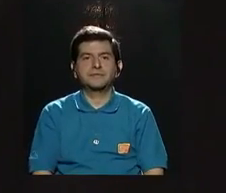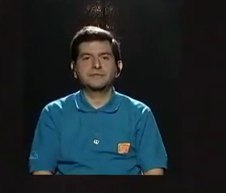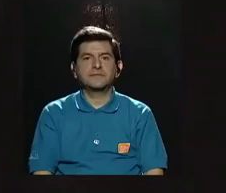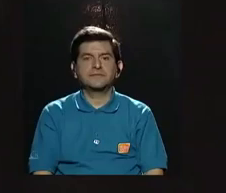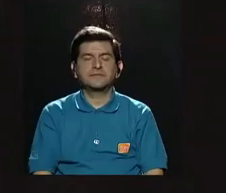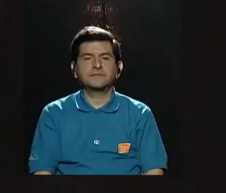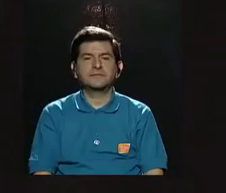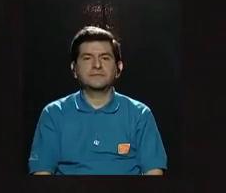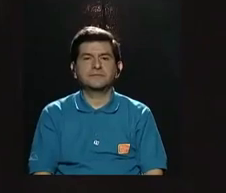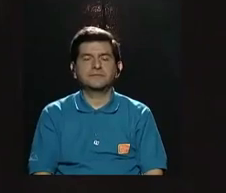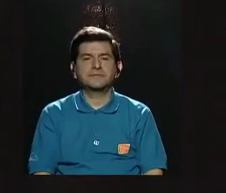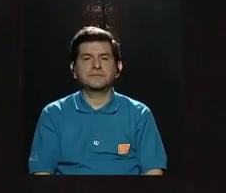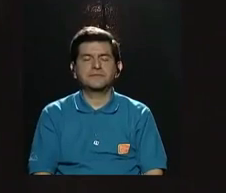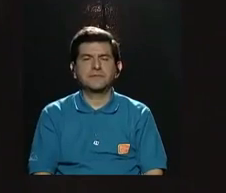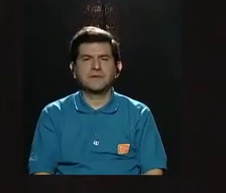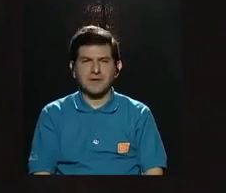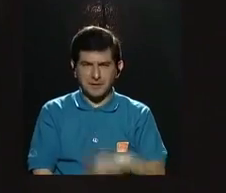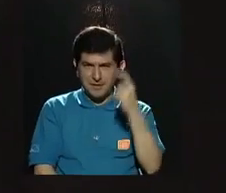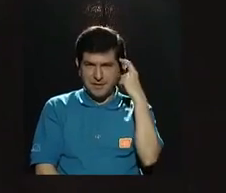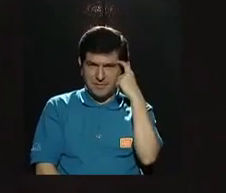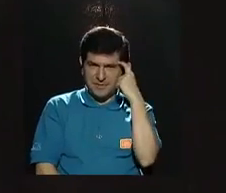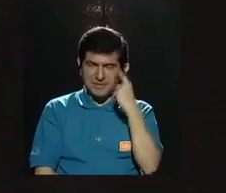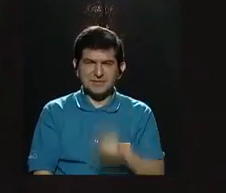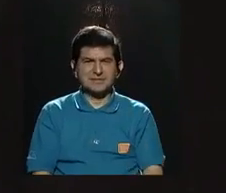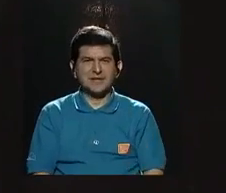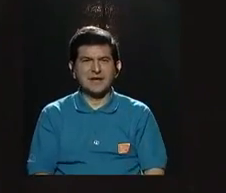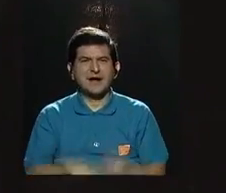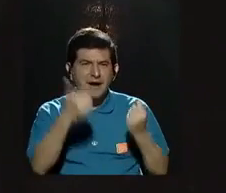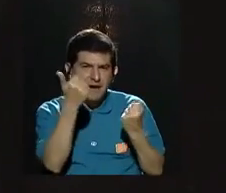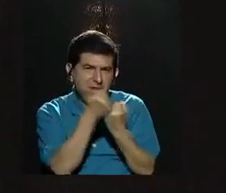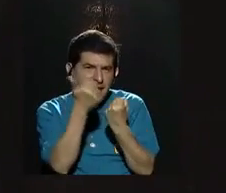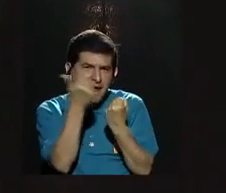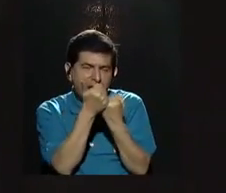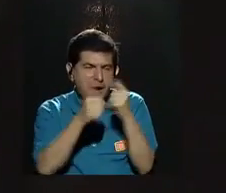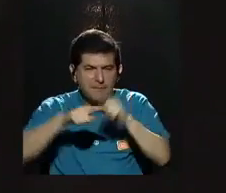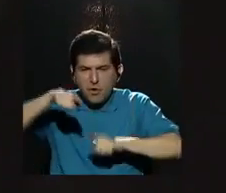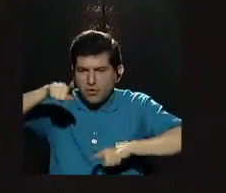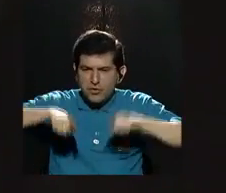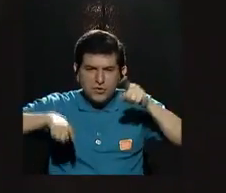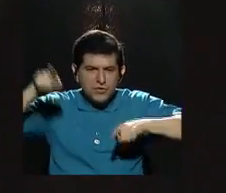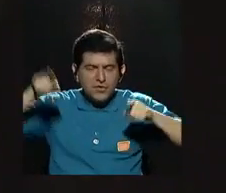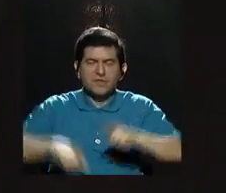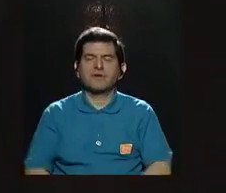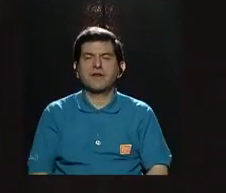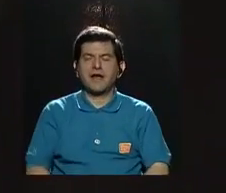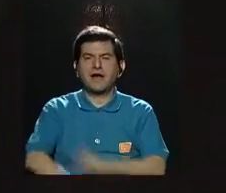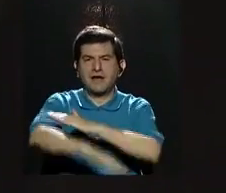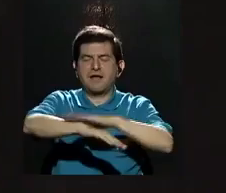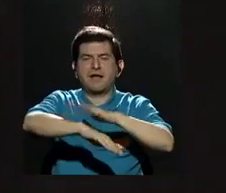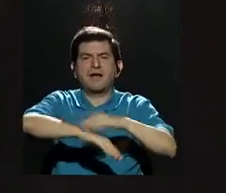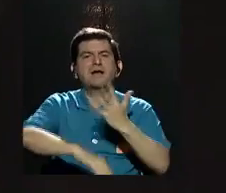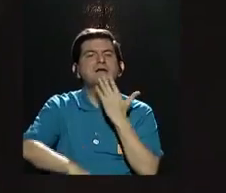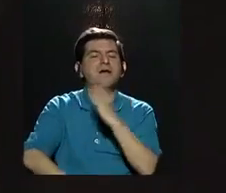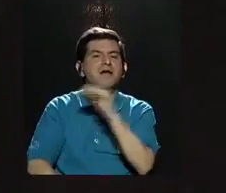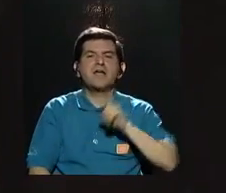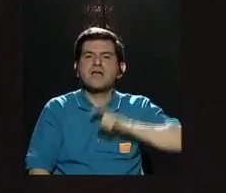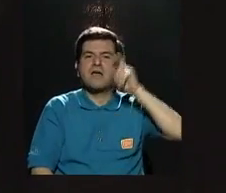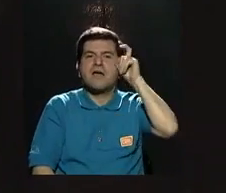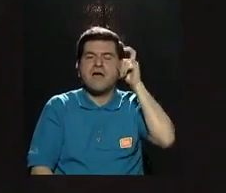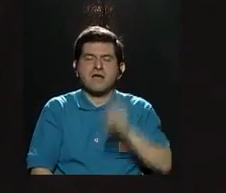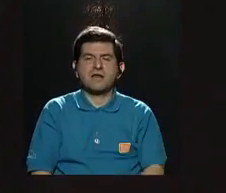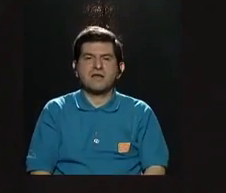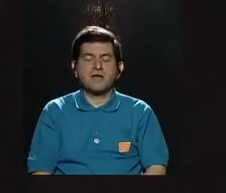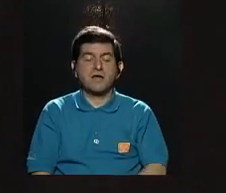of endorsing race and gender diversity within a framework that